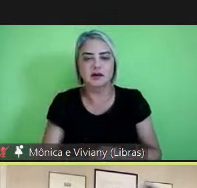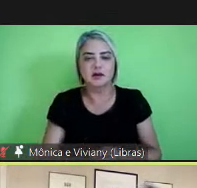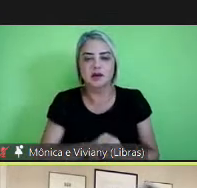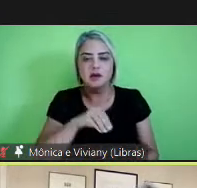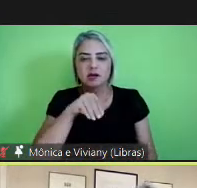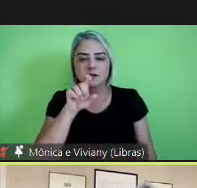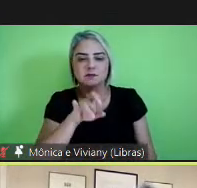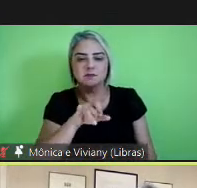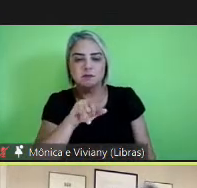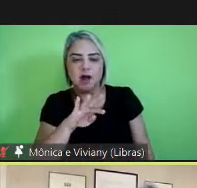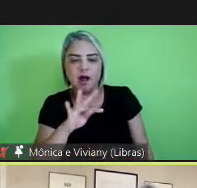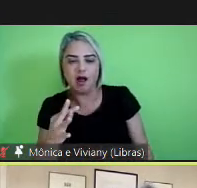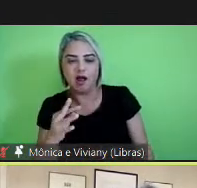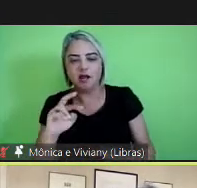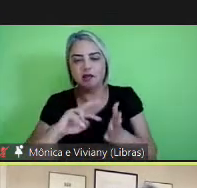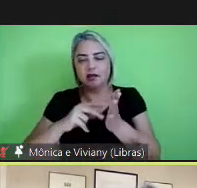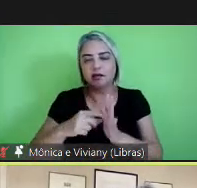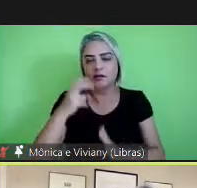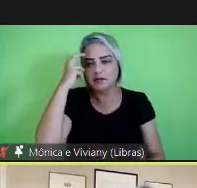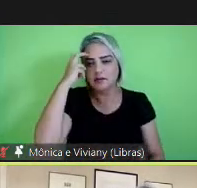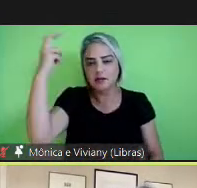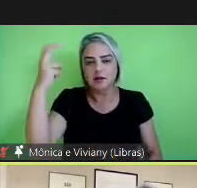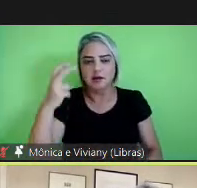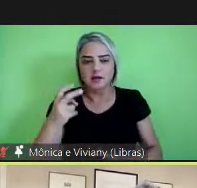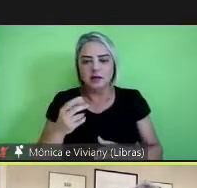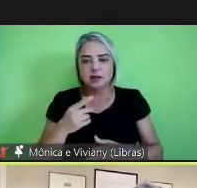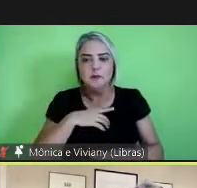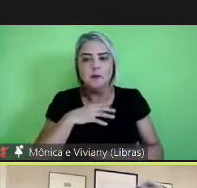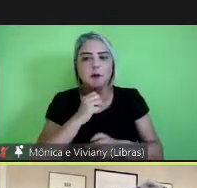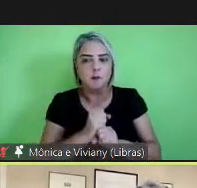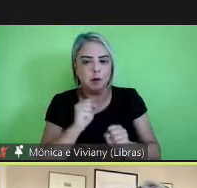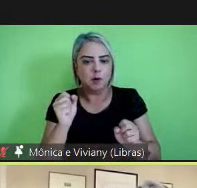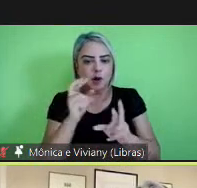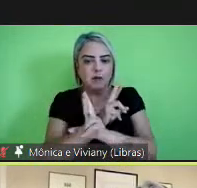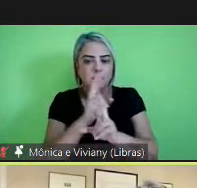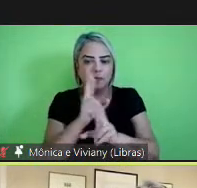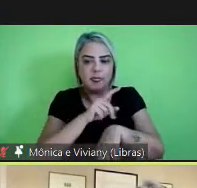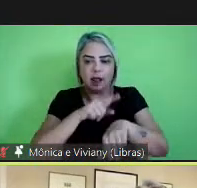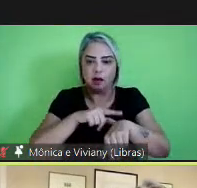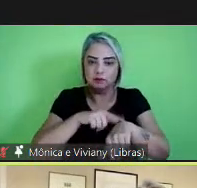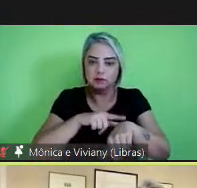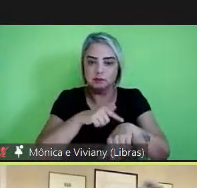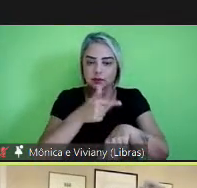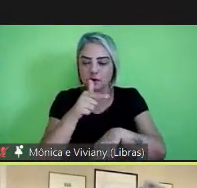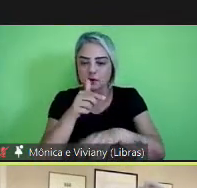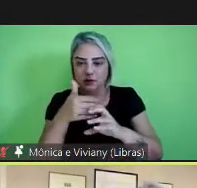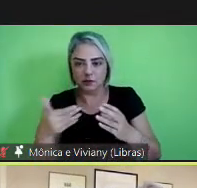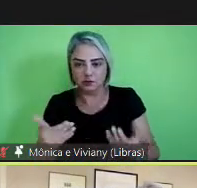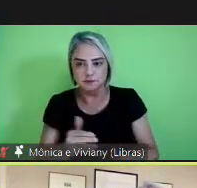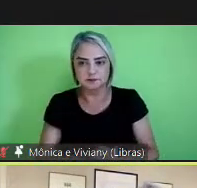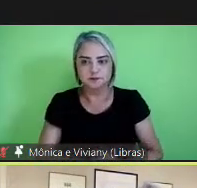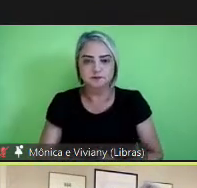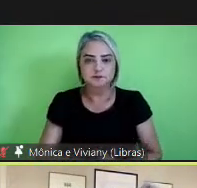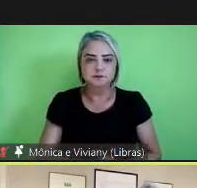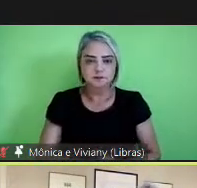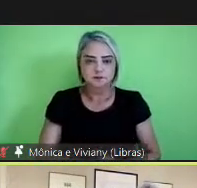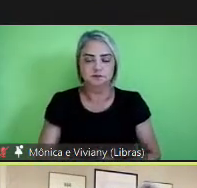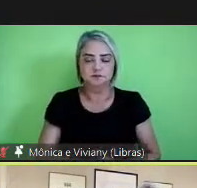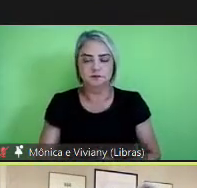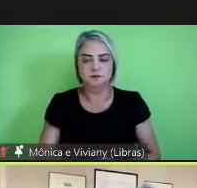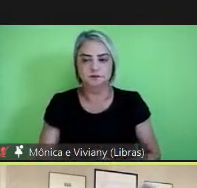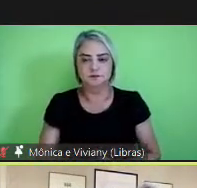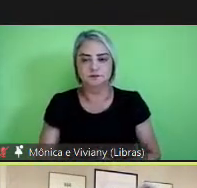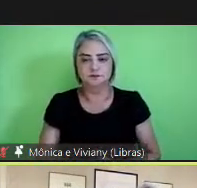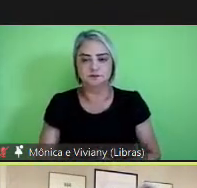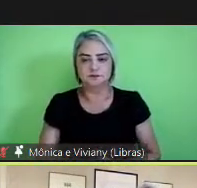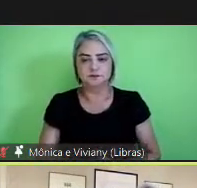achievable, rewarding, and timely goals. And then finally, the fifth A